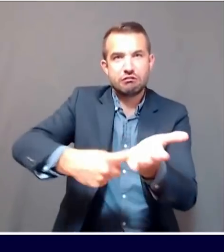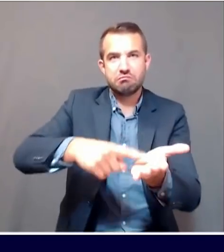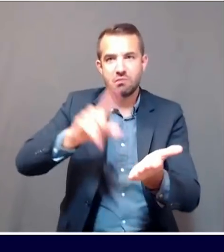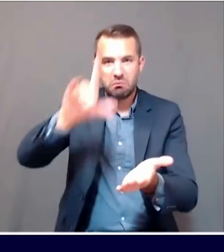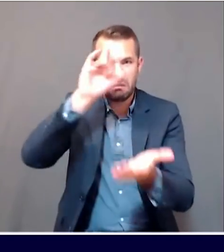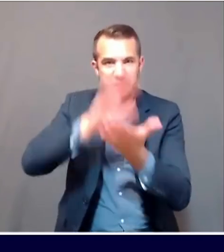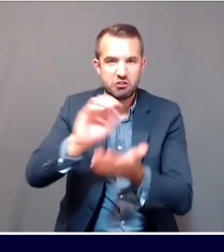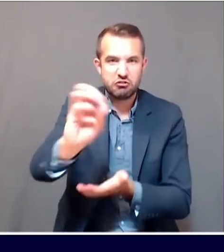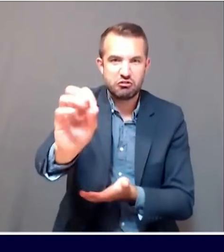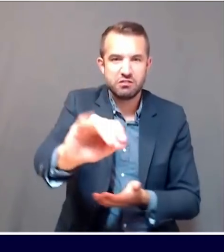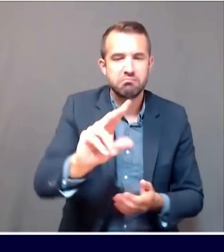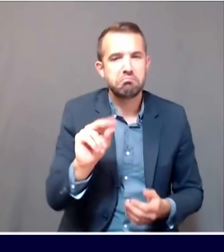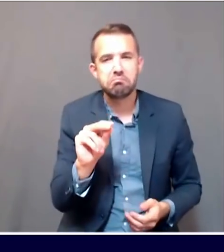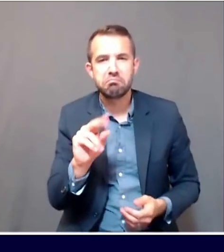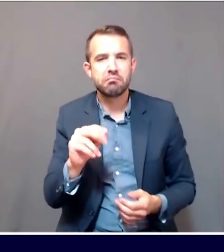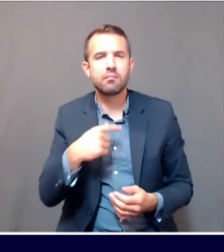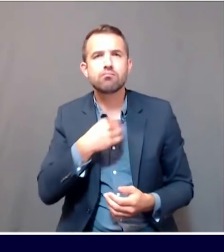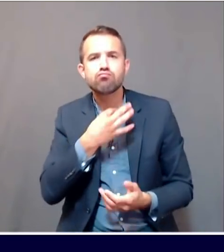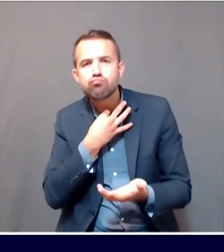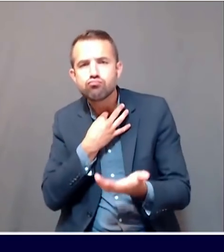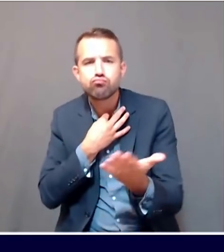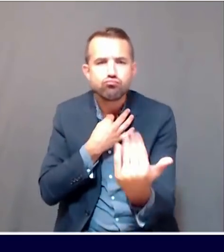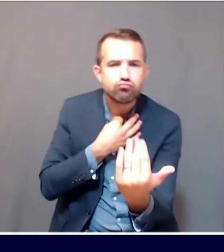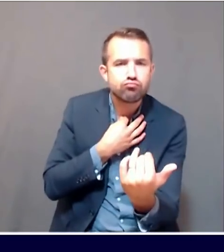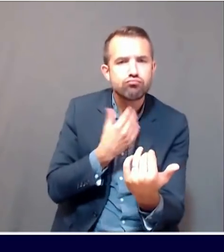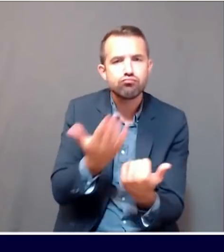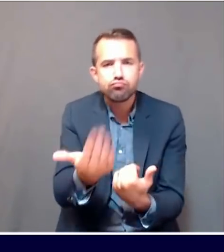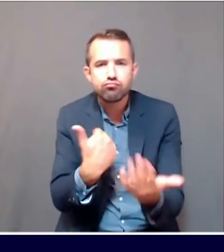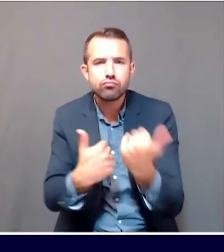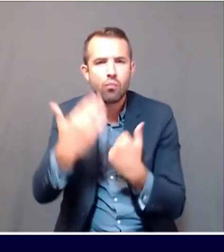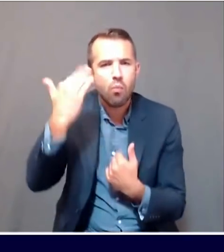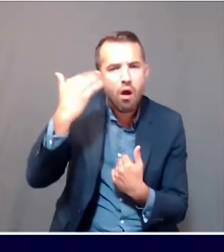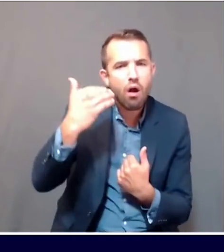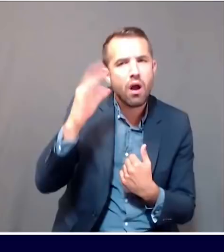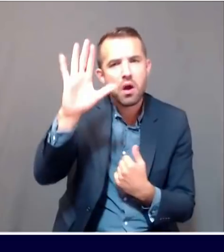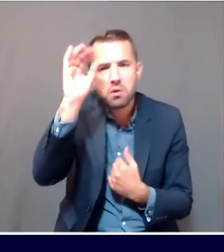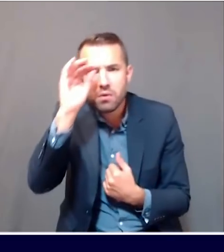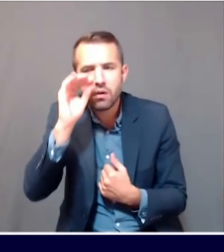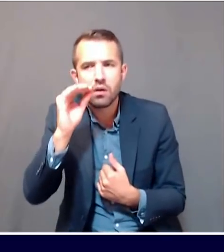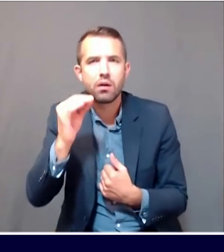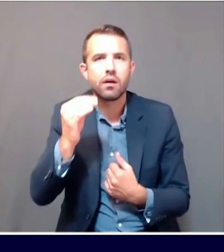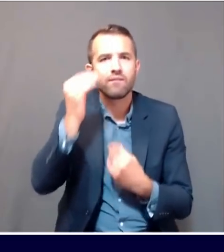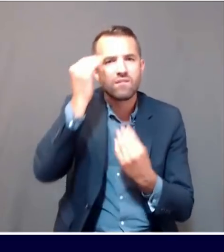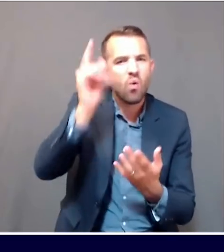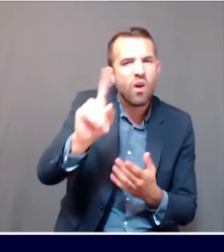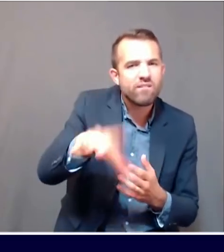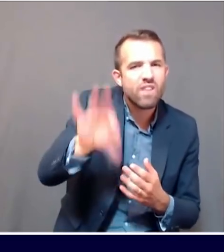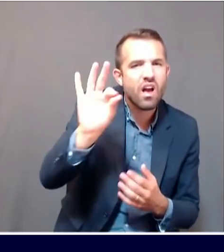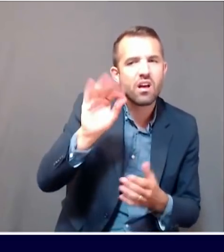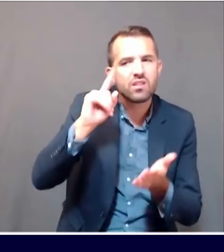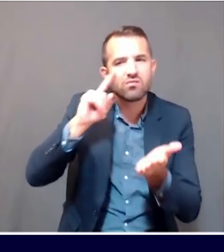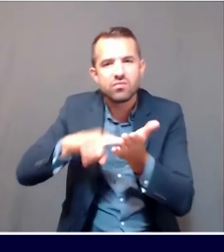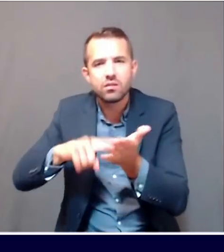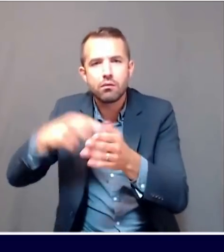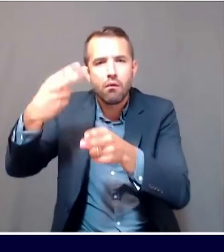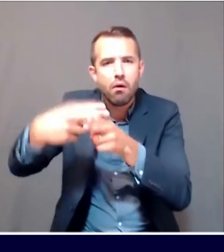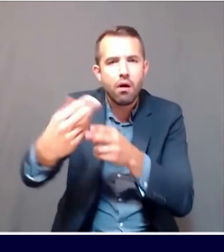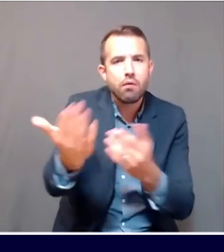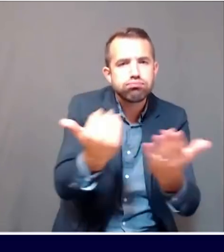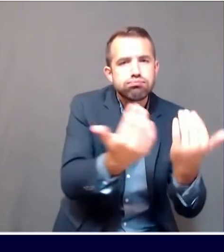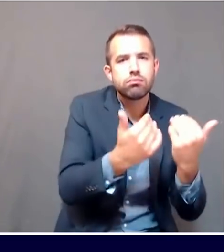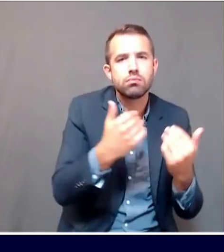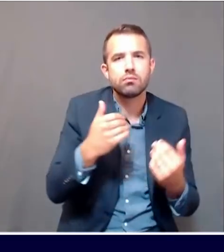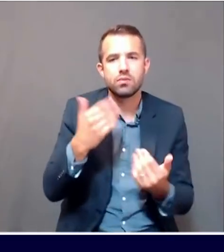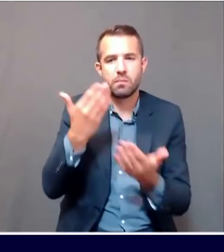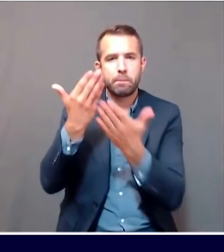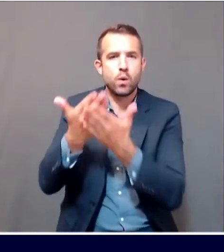is that folks believe what they do and what they view as credible sources of information. When we move beyond what people